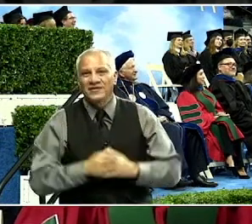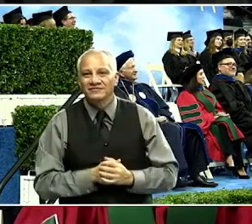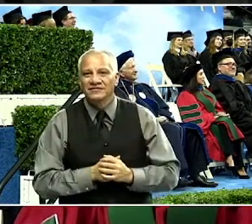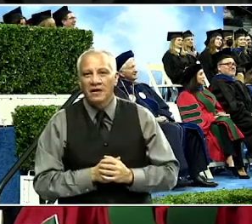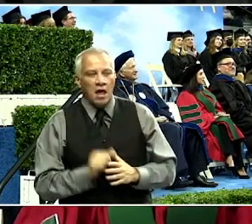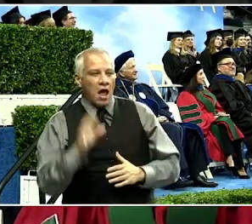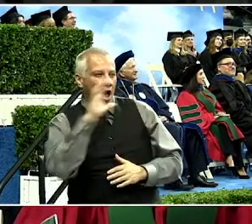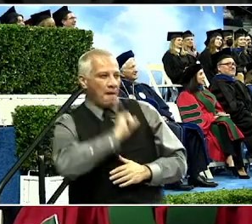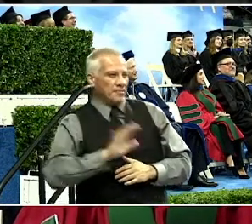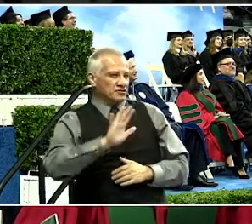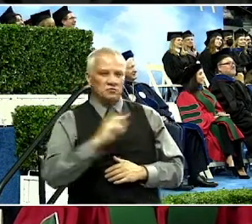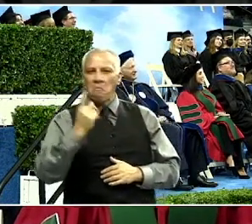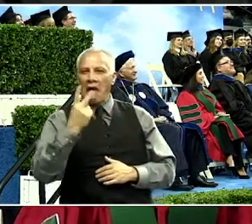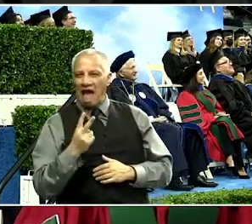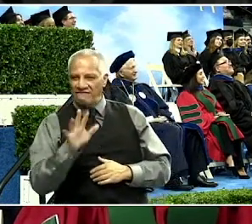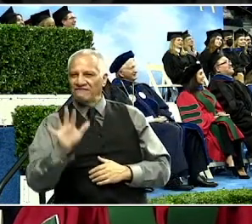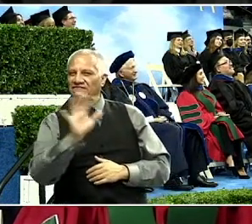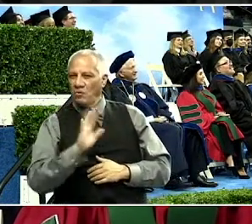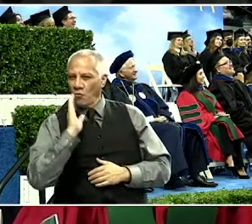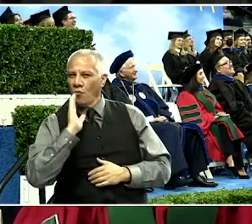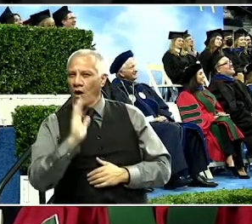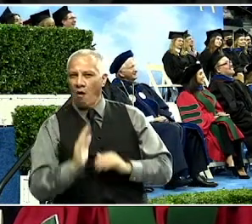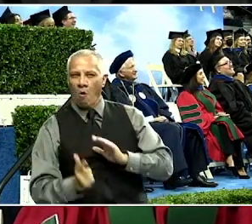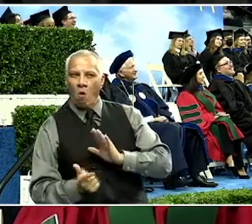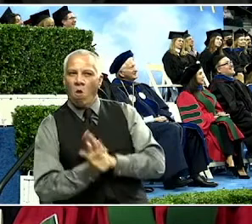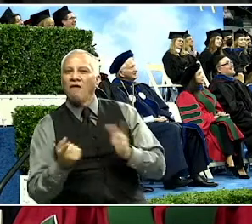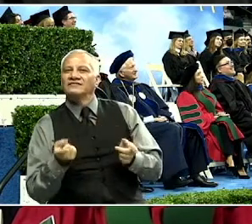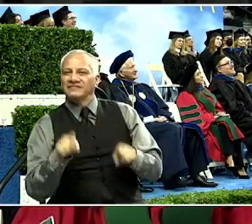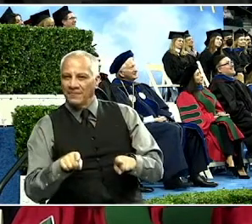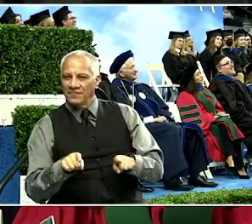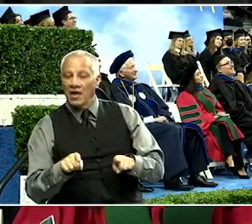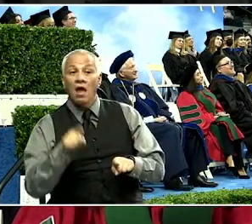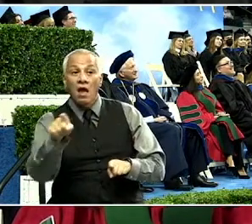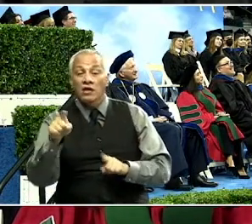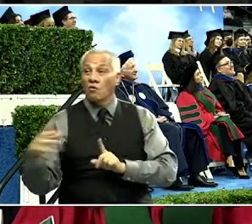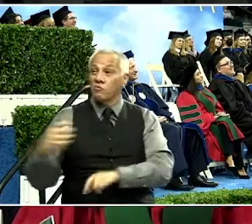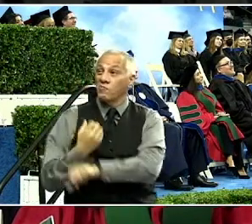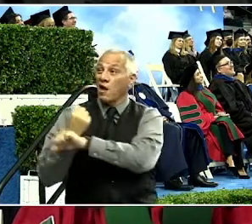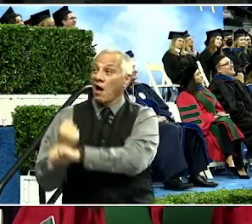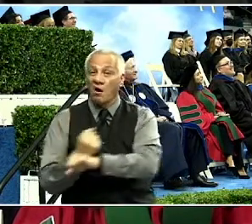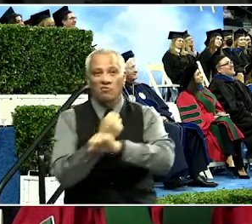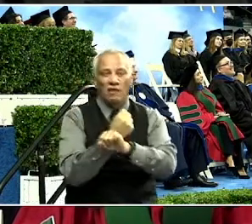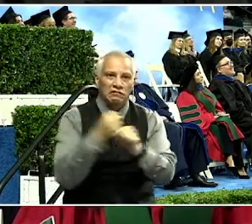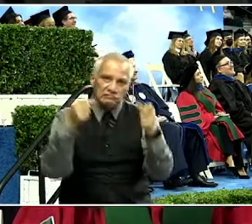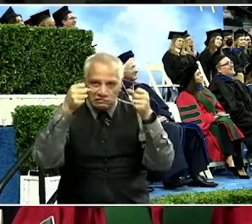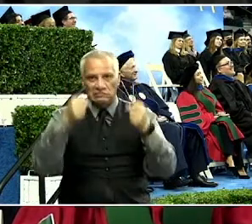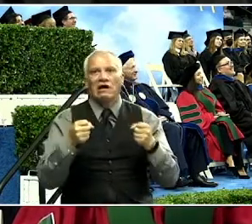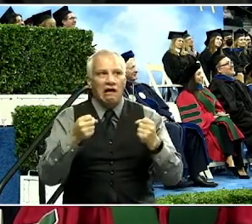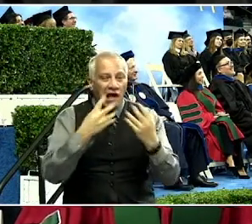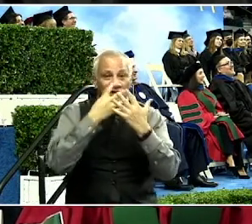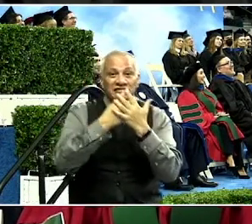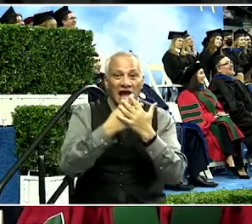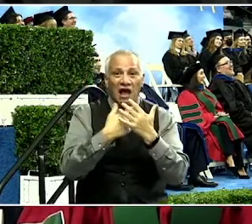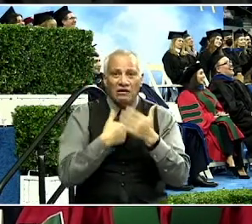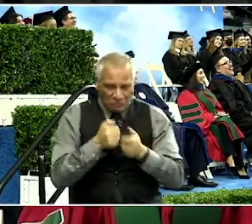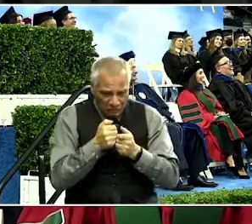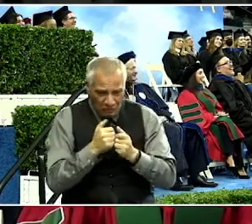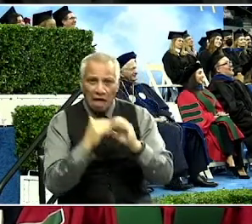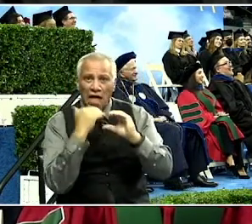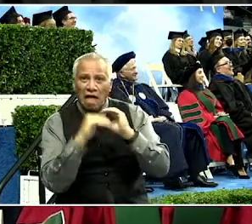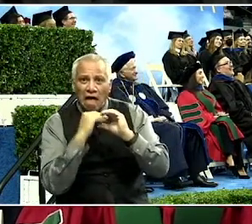My guess is about half of you. You will end up in jail desperately trying to DM me on social media to bail you